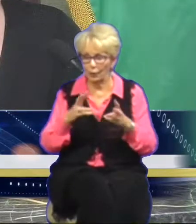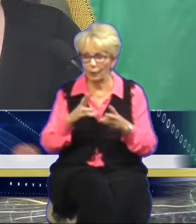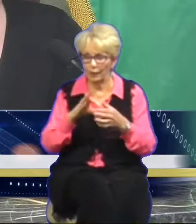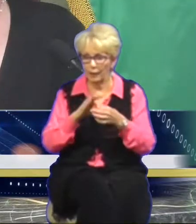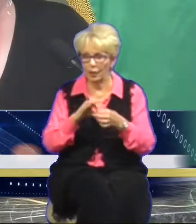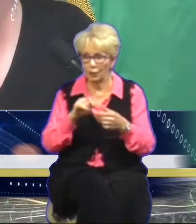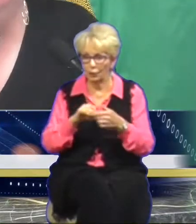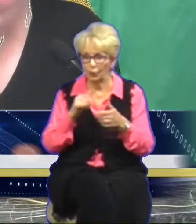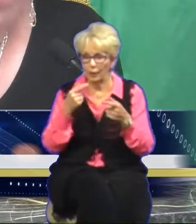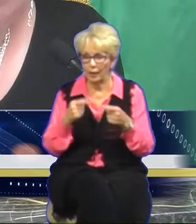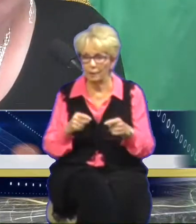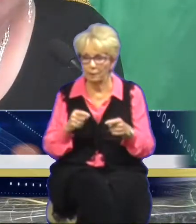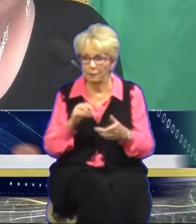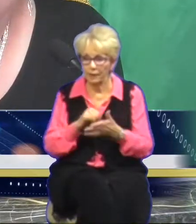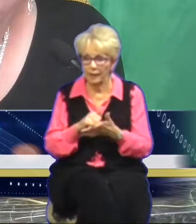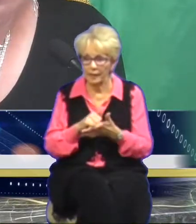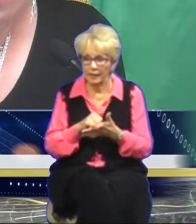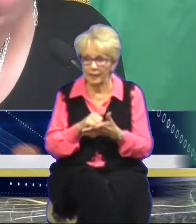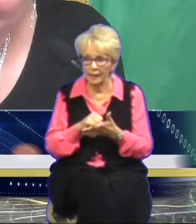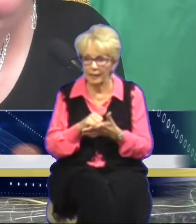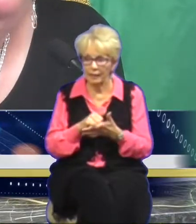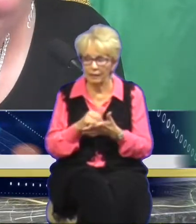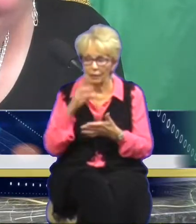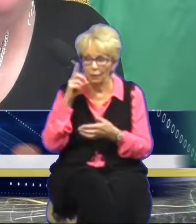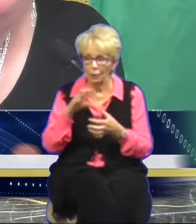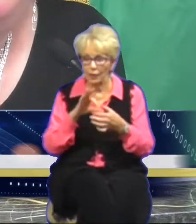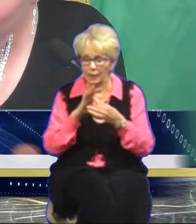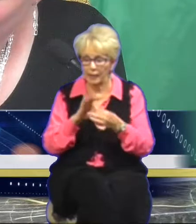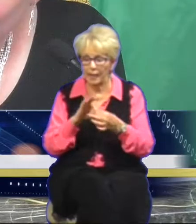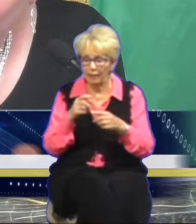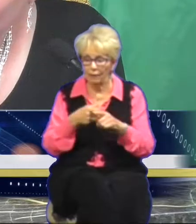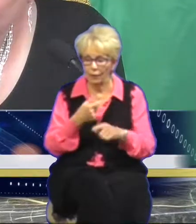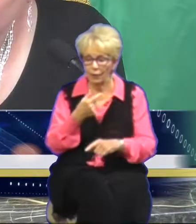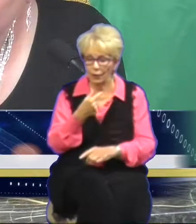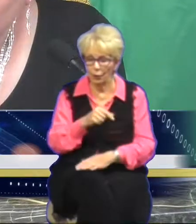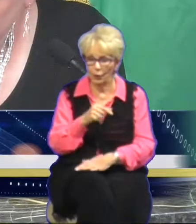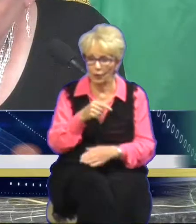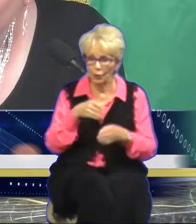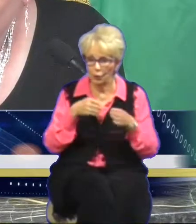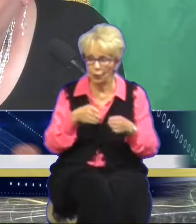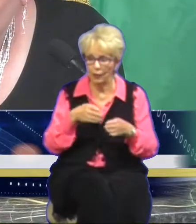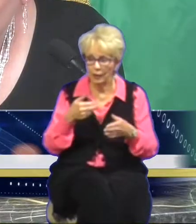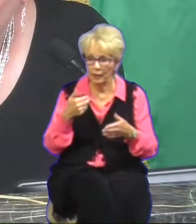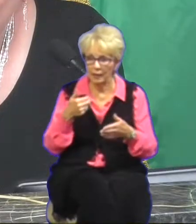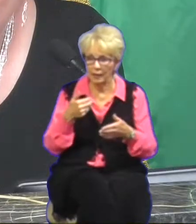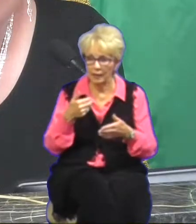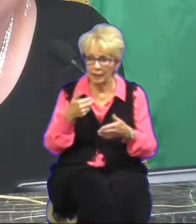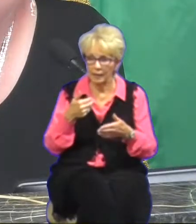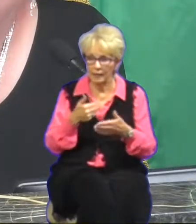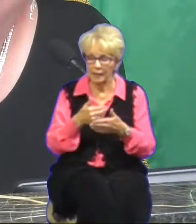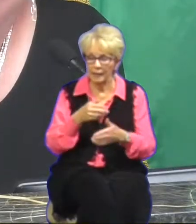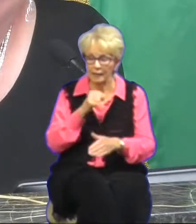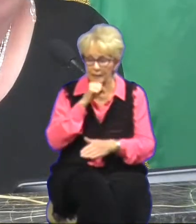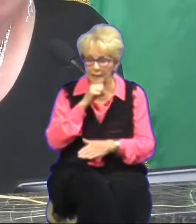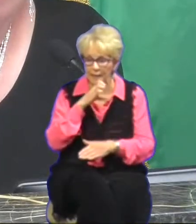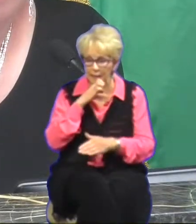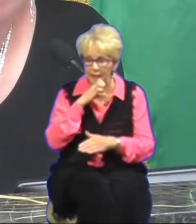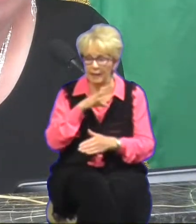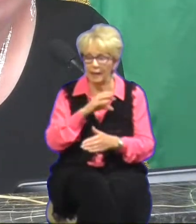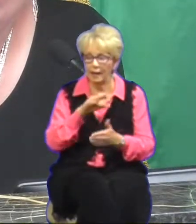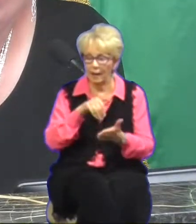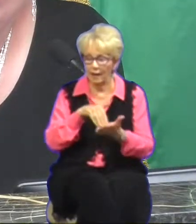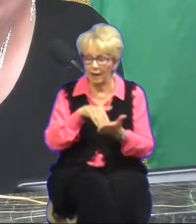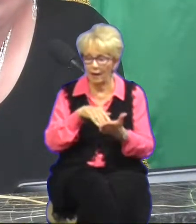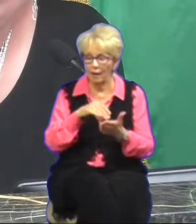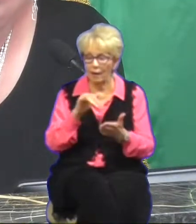to happen, which again would connect from Green Street near this across from the Senior Center all the way